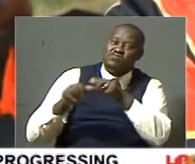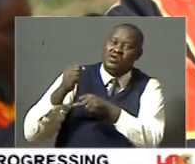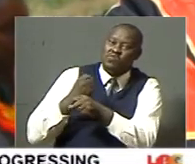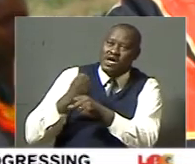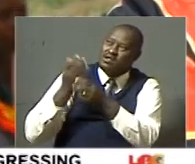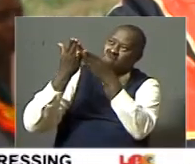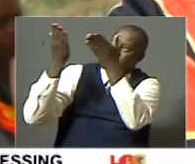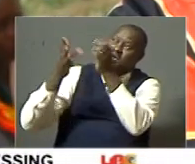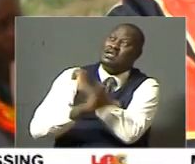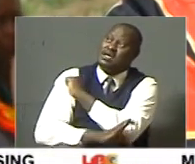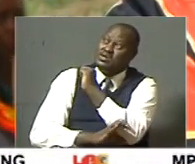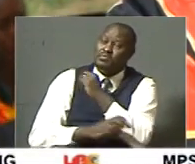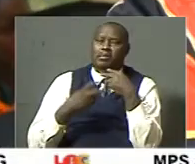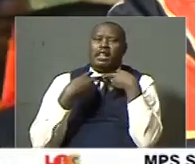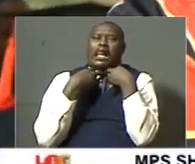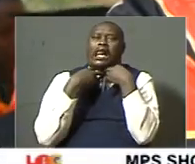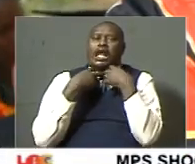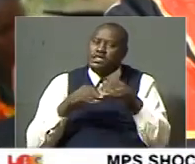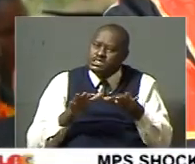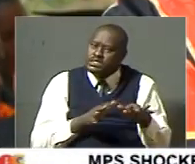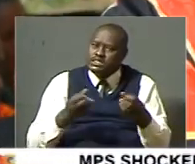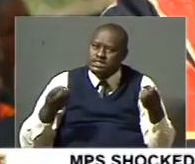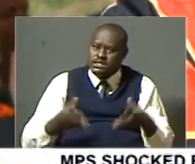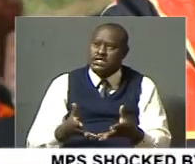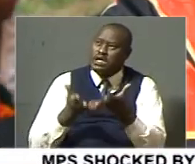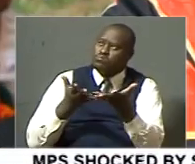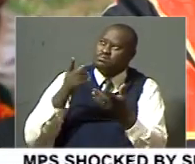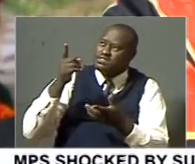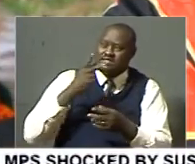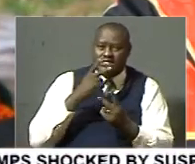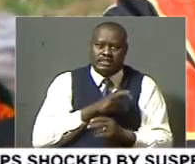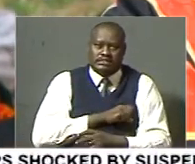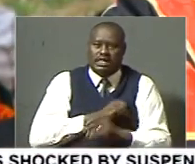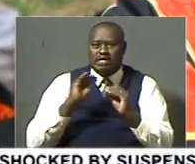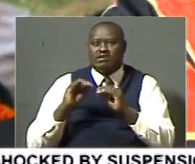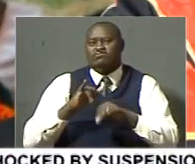death in their attempts to immigrate to other continents.